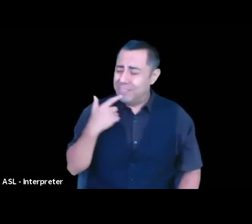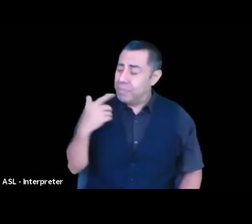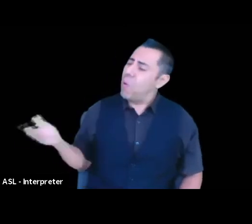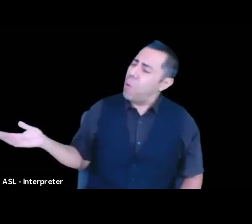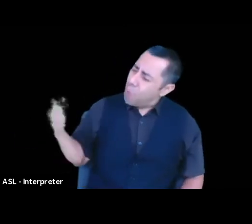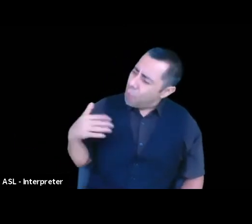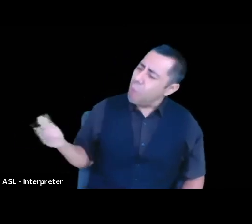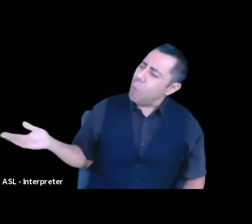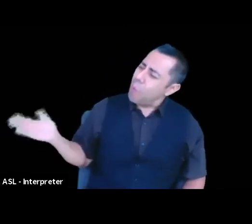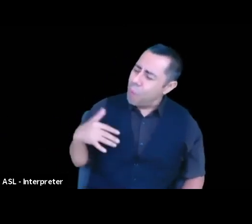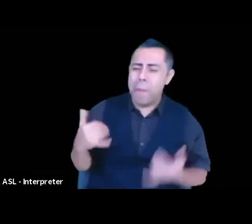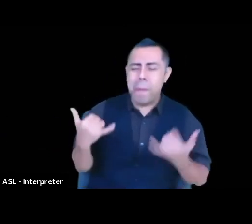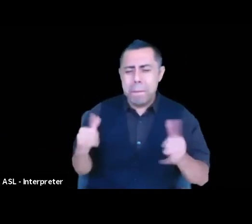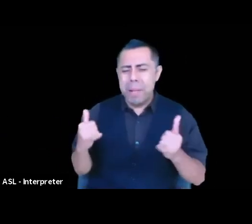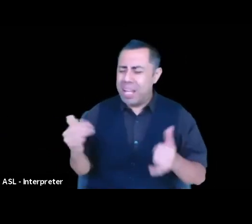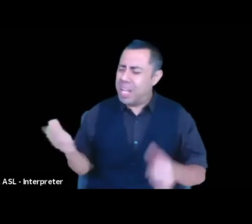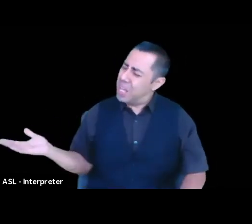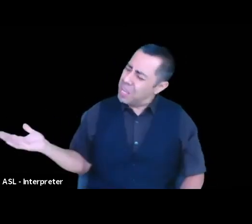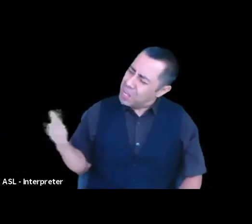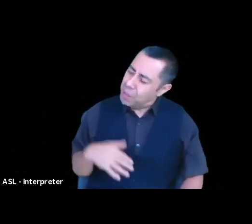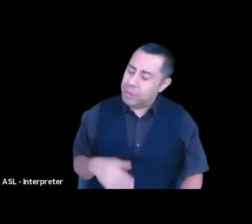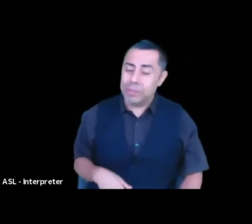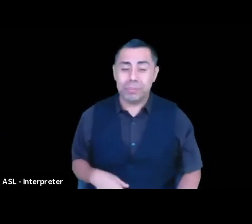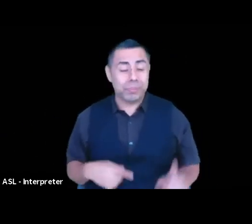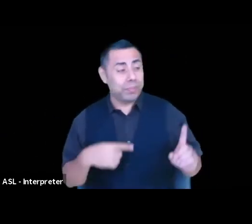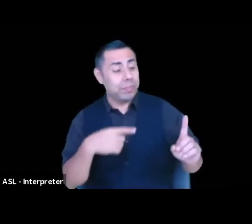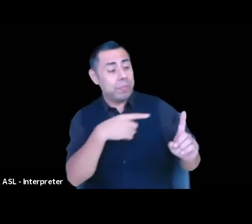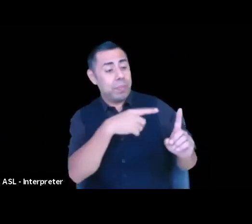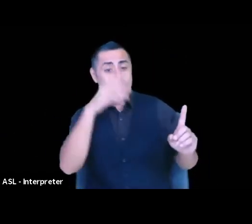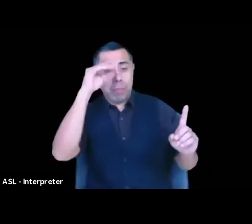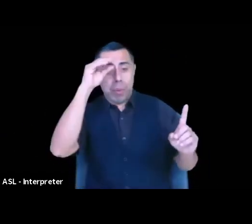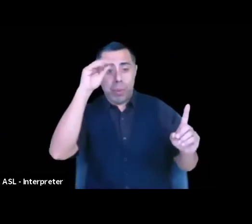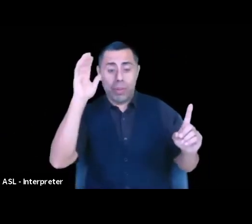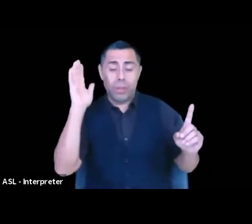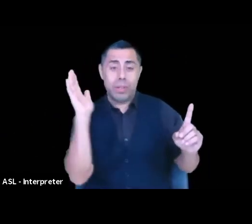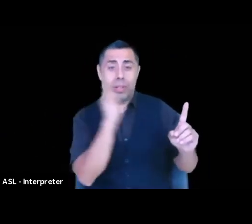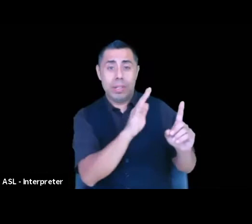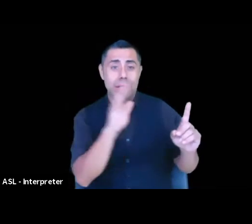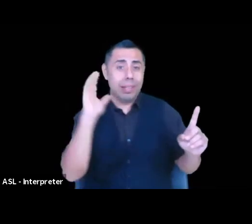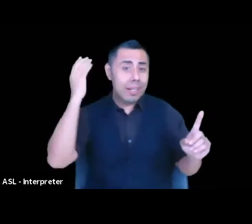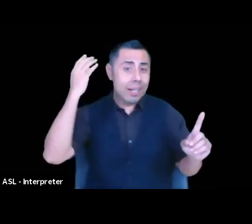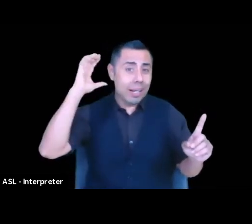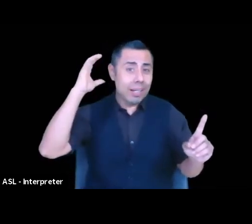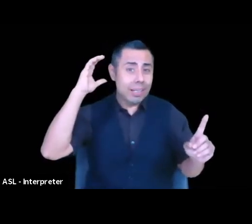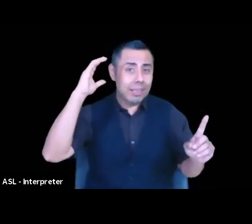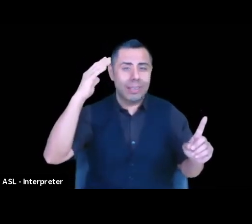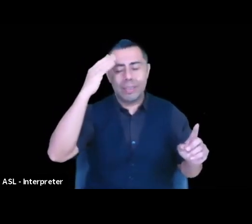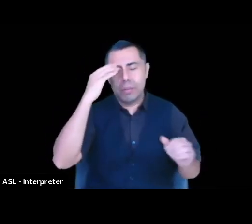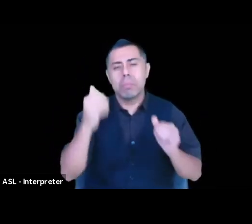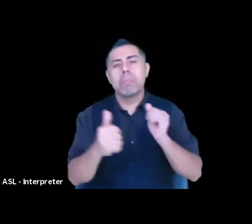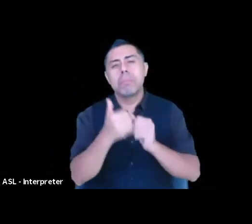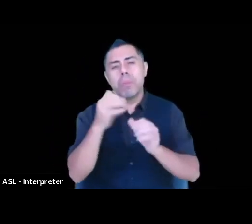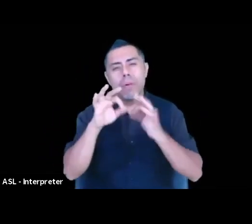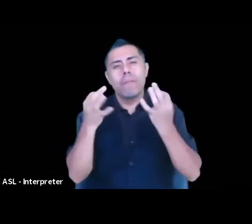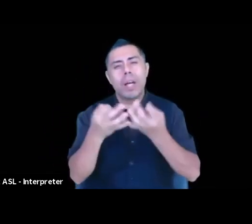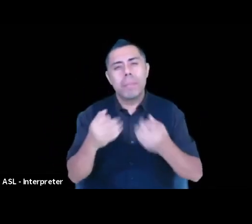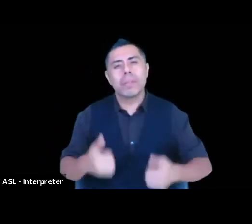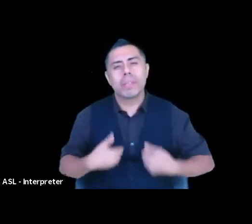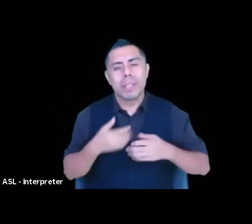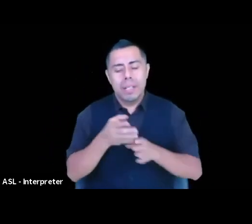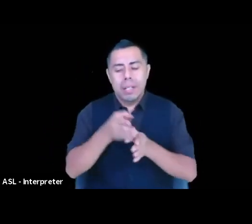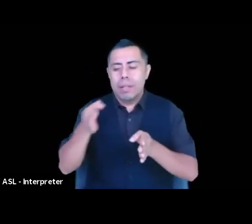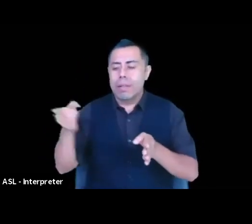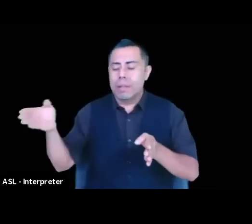come play. And his cousin, who most of the families, of course, lived next door to each other, well, she was walking by two of